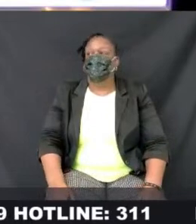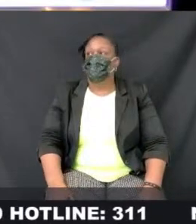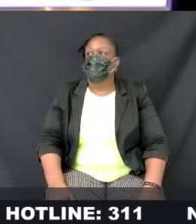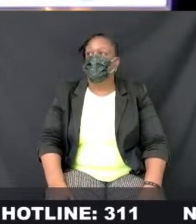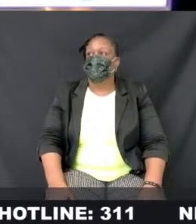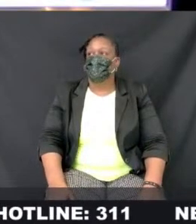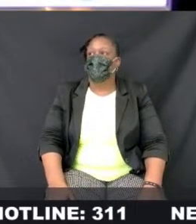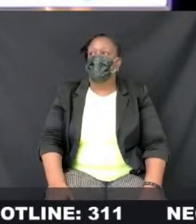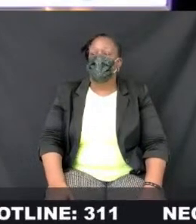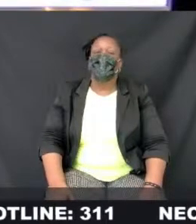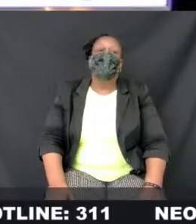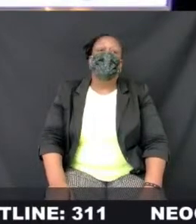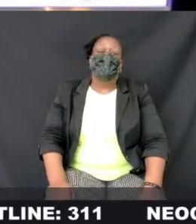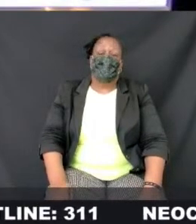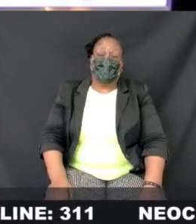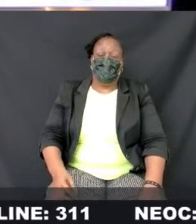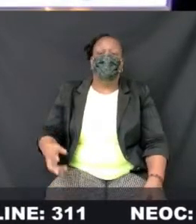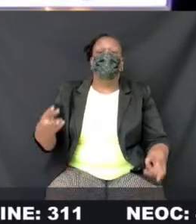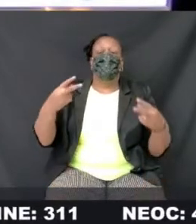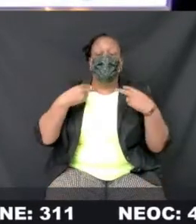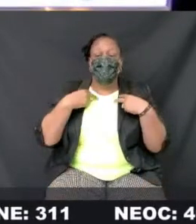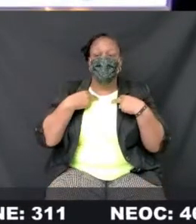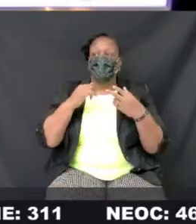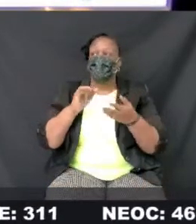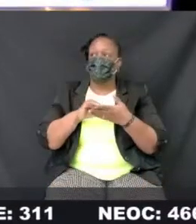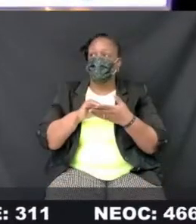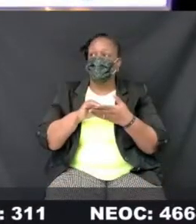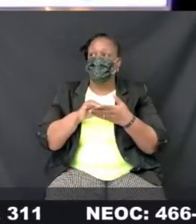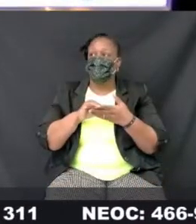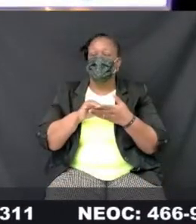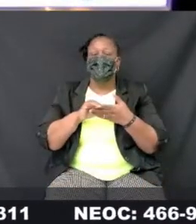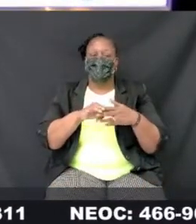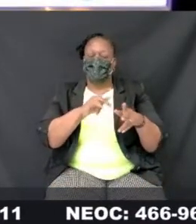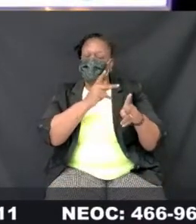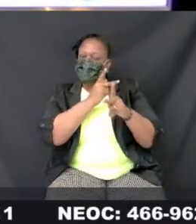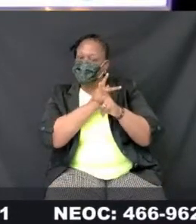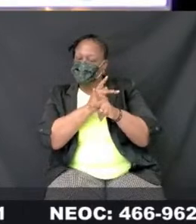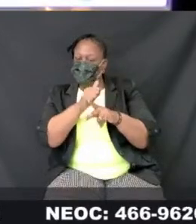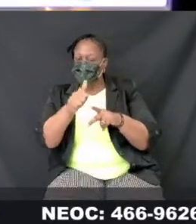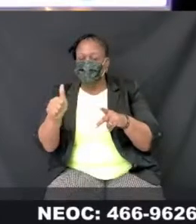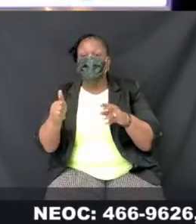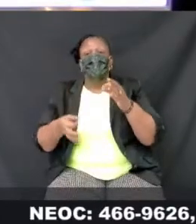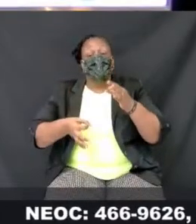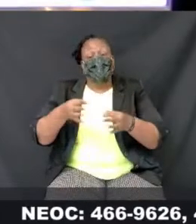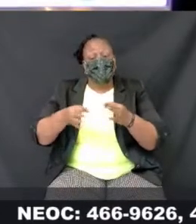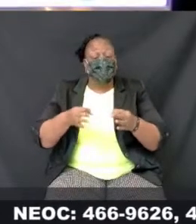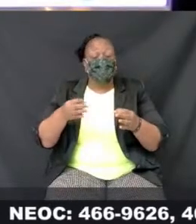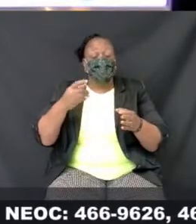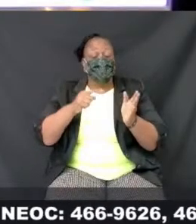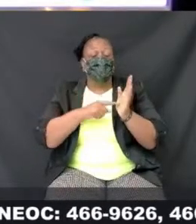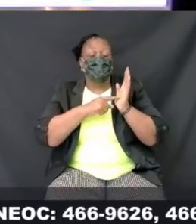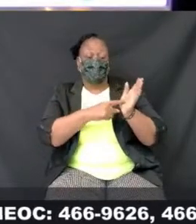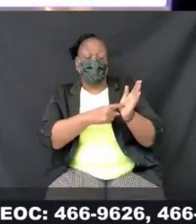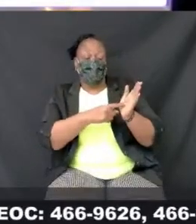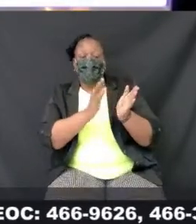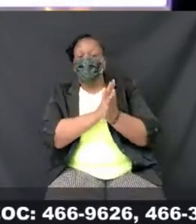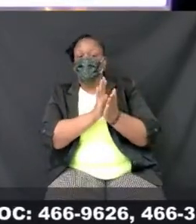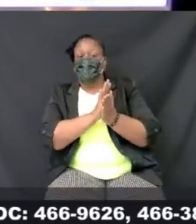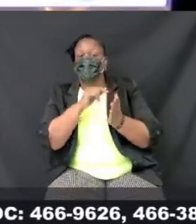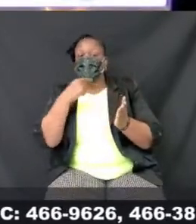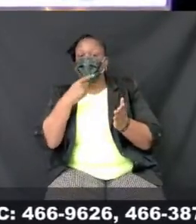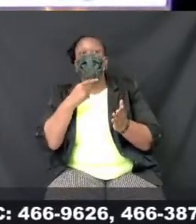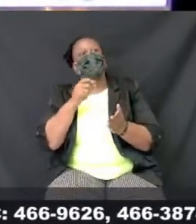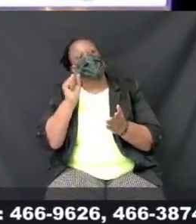PCR test before they come into the Federation, it gives us a level of protection. The protection is not absolute, but it gives us a level